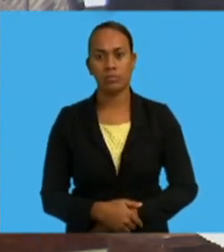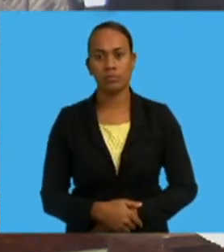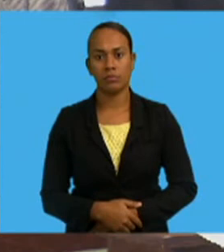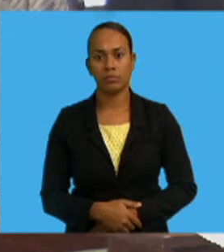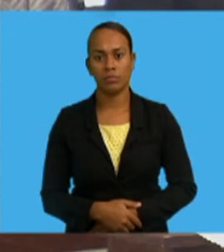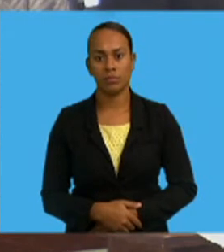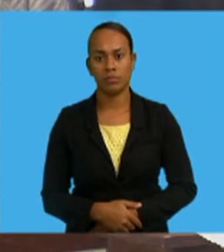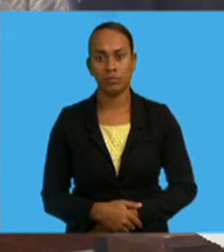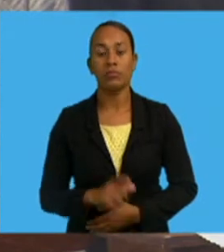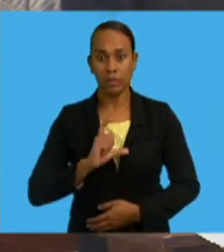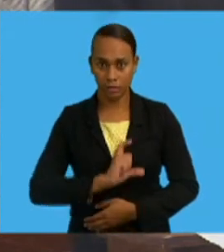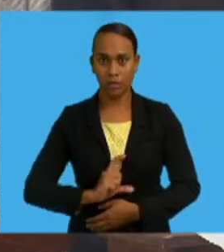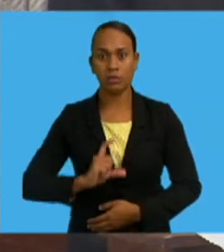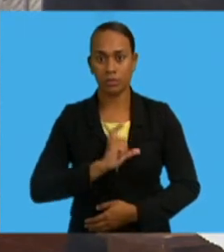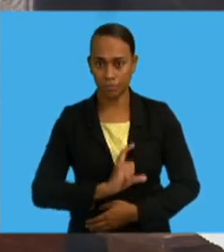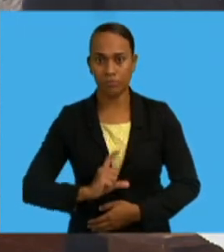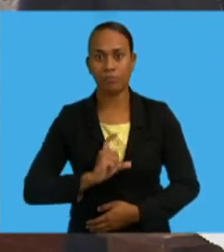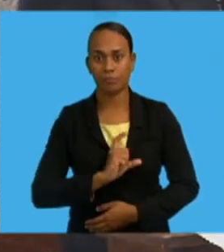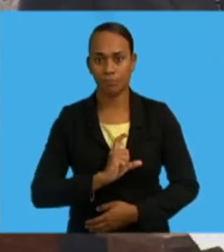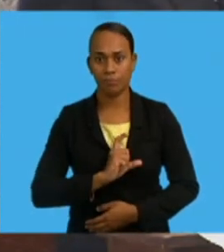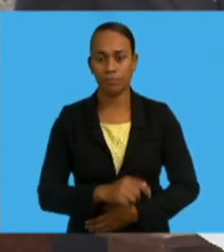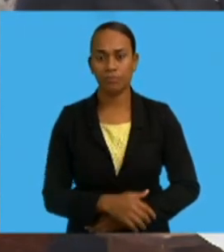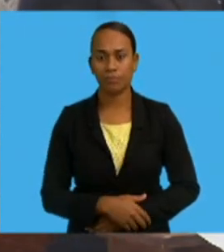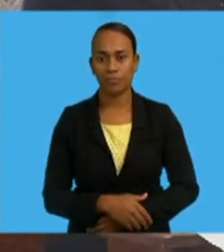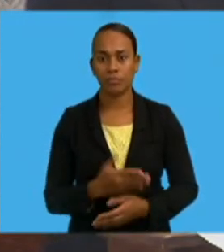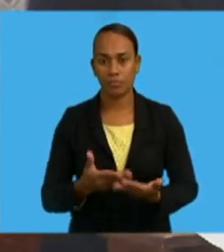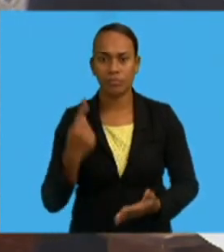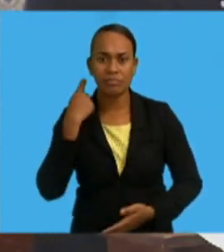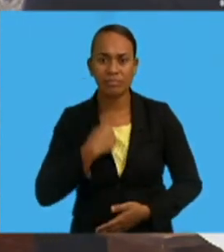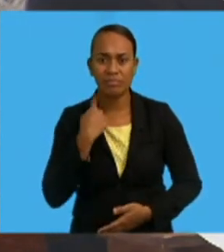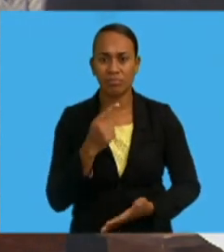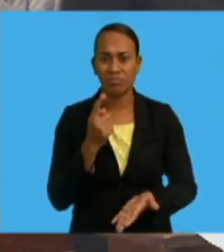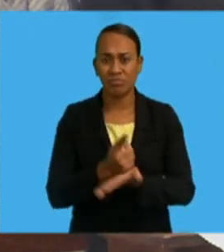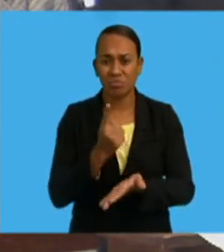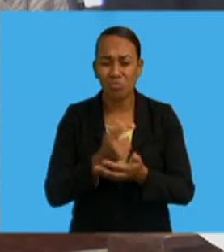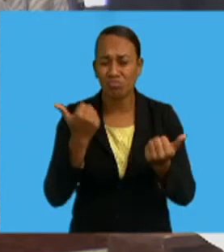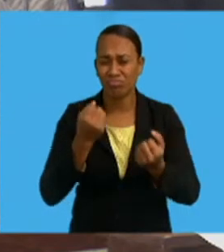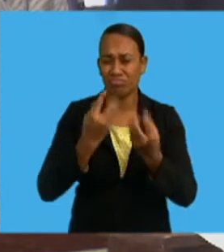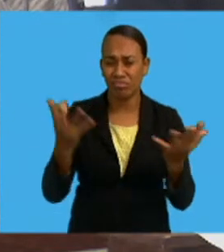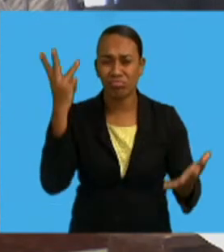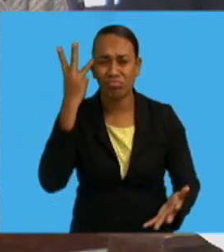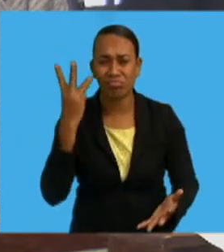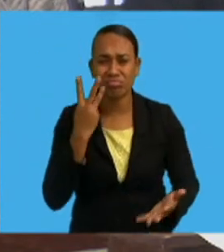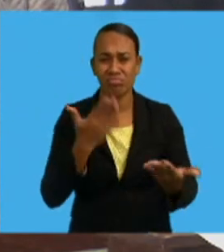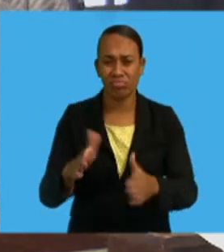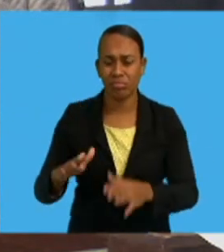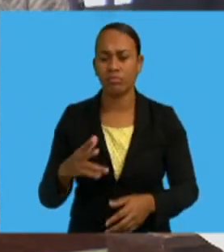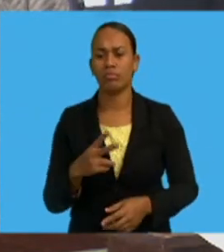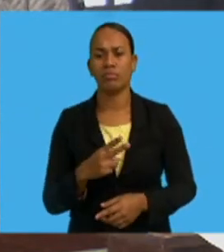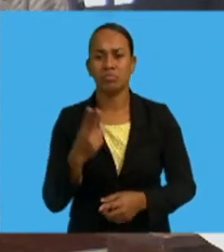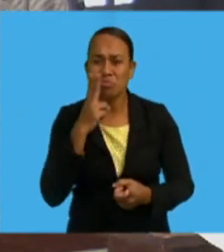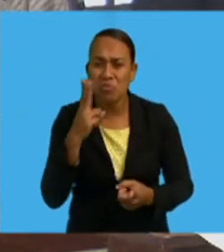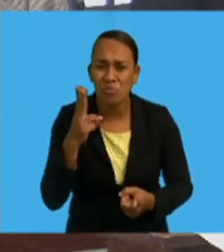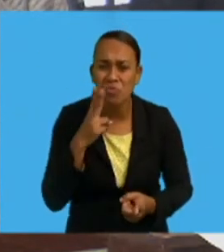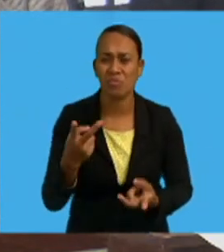cancer, itself one of the major killers of women in our country. And Madam Speaker, our smoking rate among both males and females is lower than that